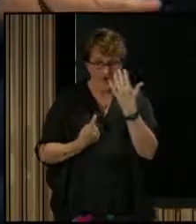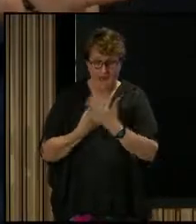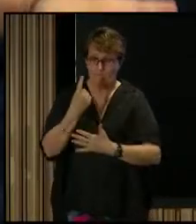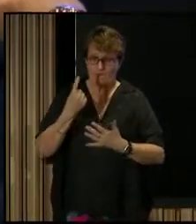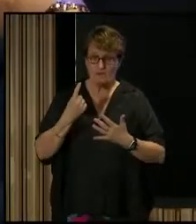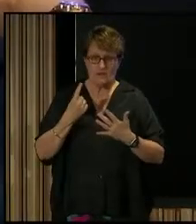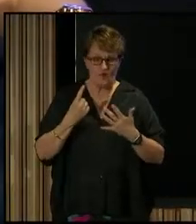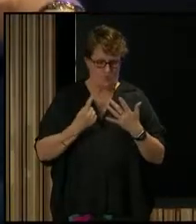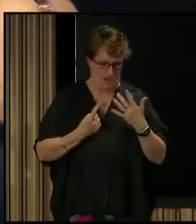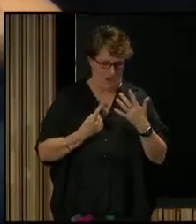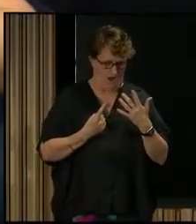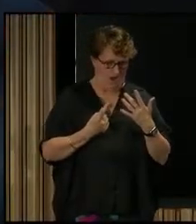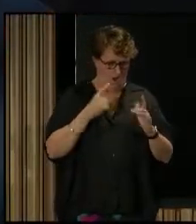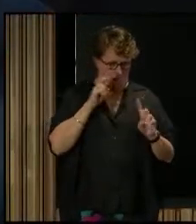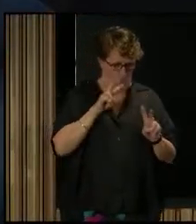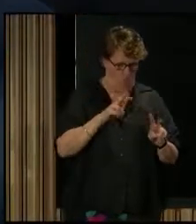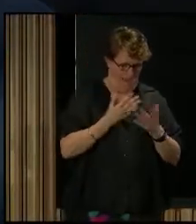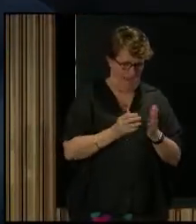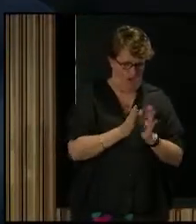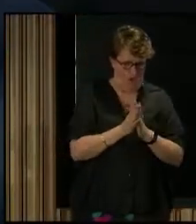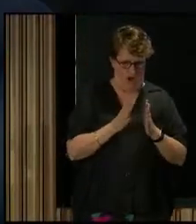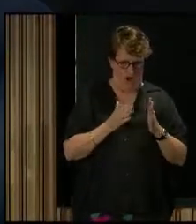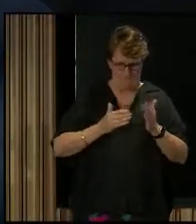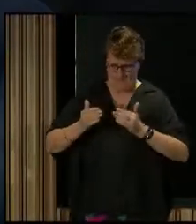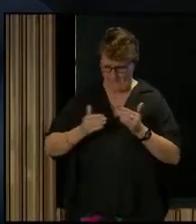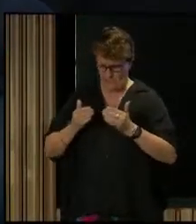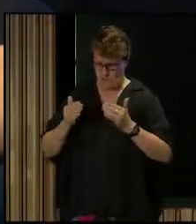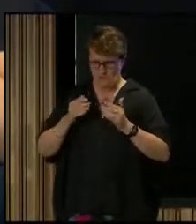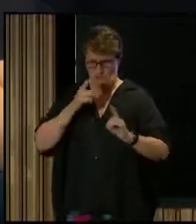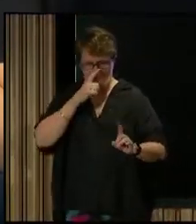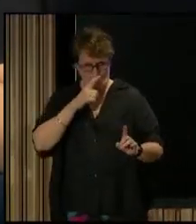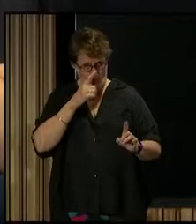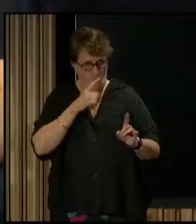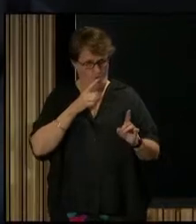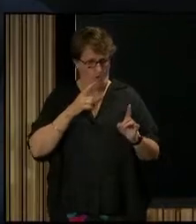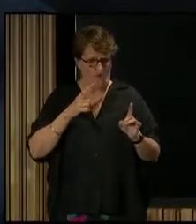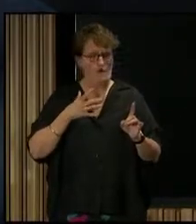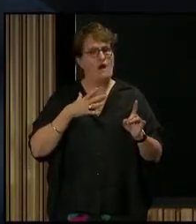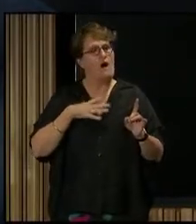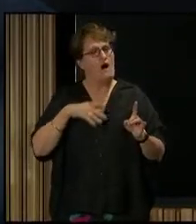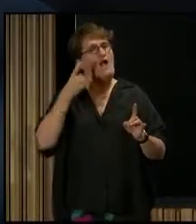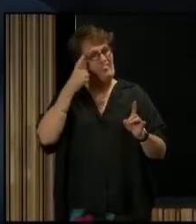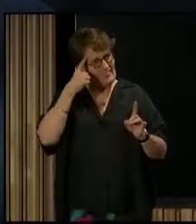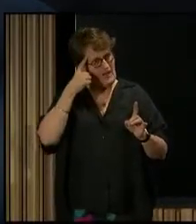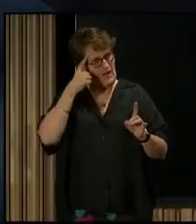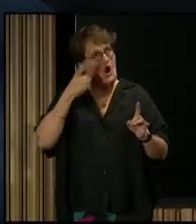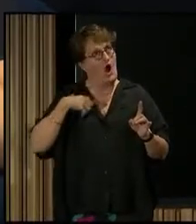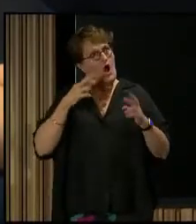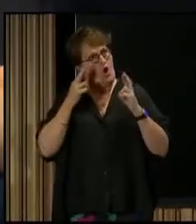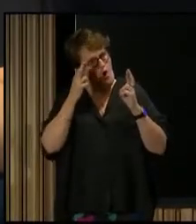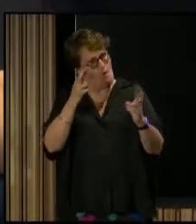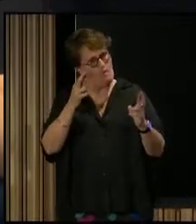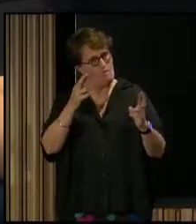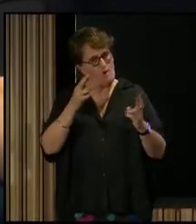at how I run a session or when I look at how I deal with people who come to the show or who I work with, I like to hope to be